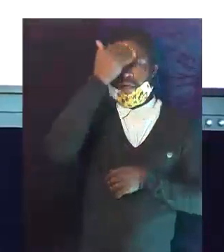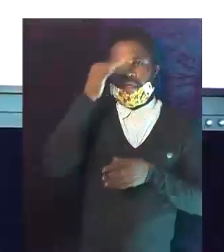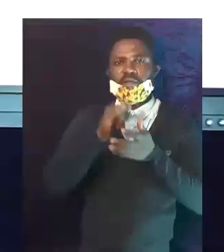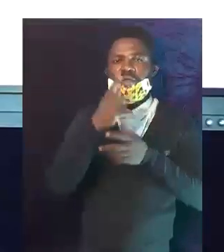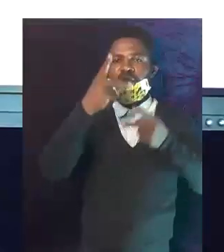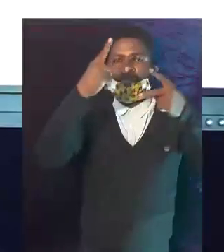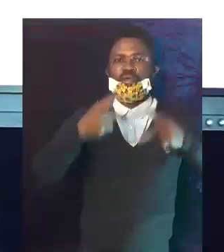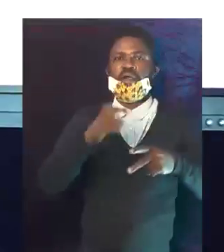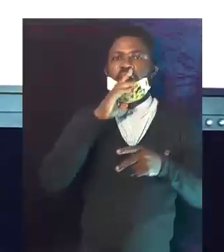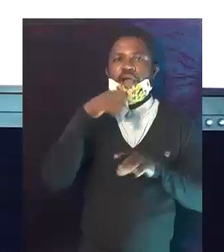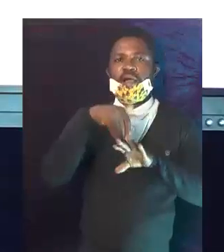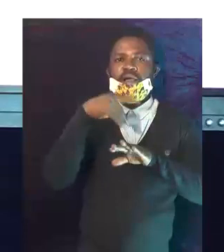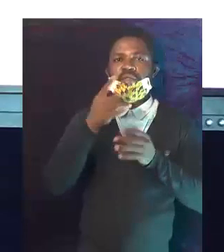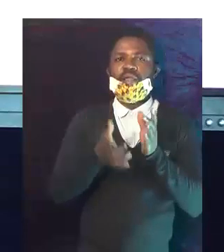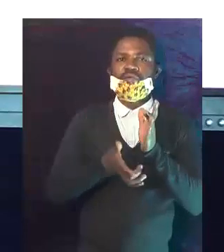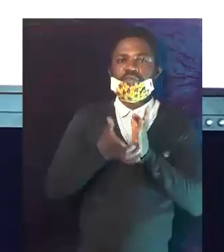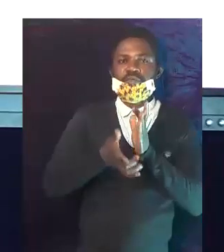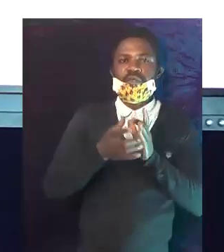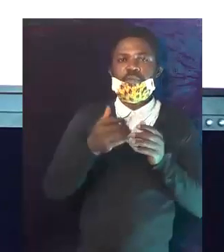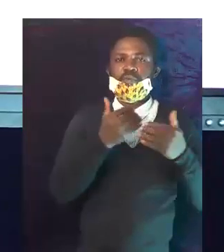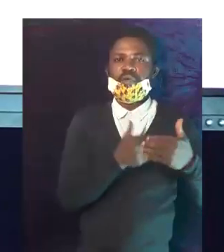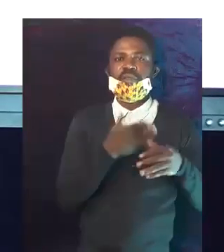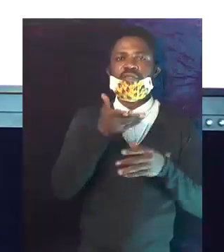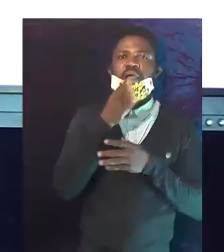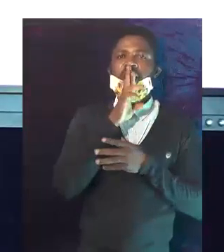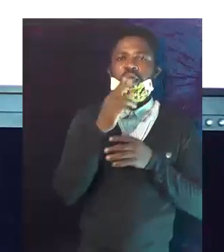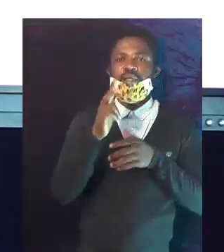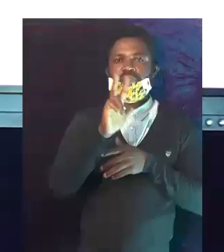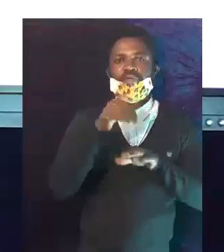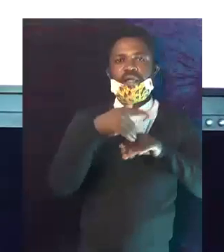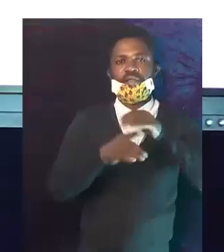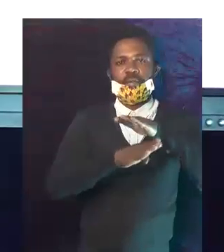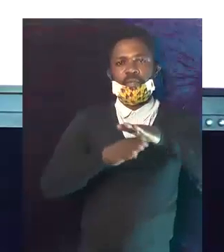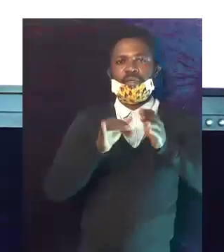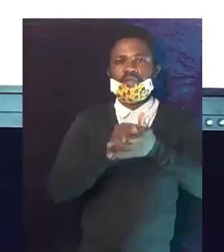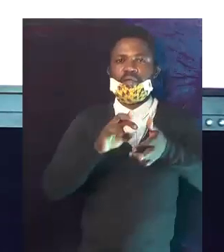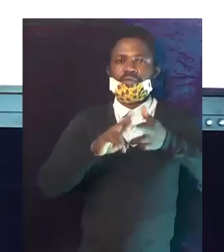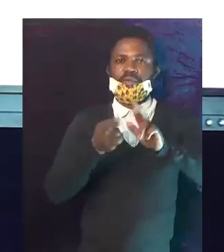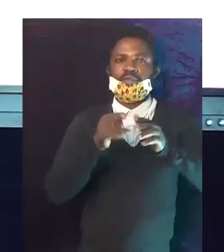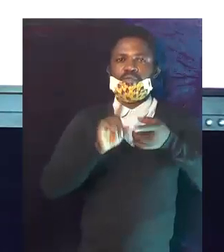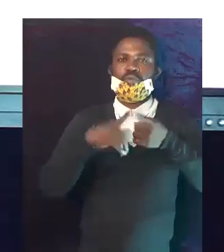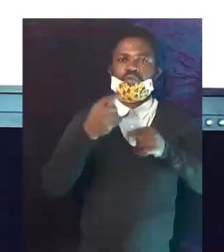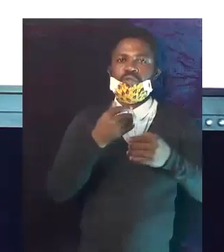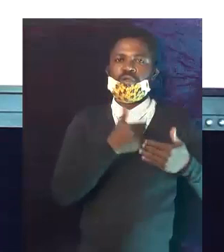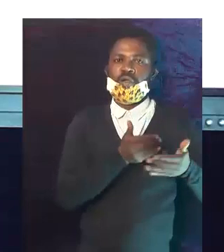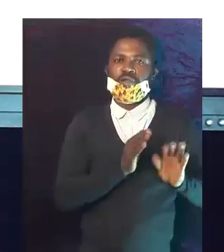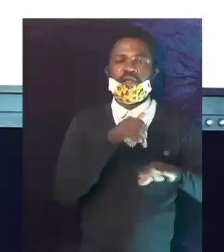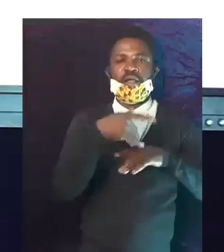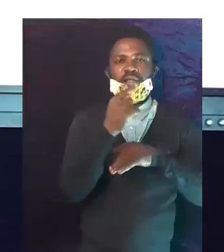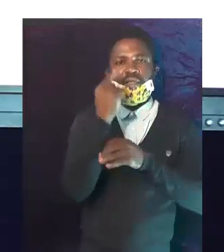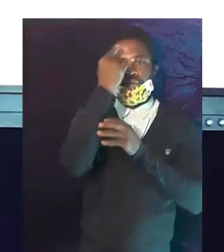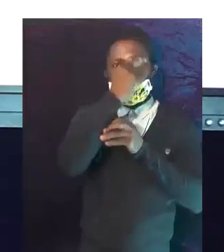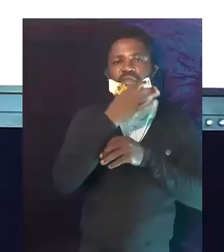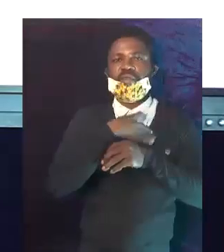that the vertices are the sharp corners. So there are 3 at the base, which will correspond to the corners at the bottom, at the